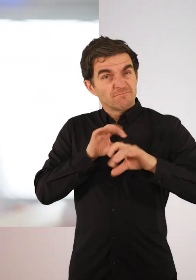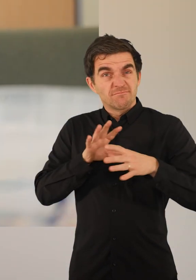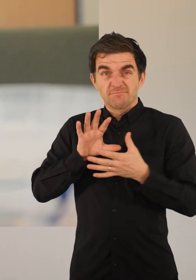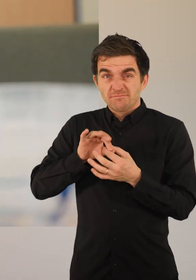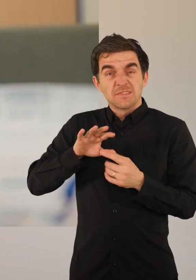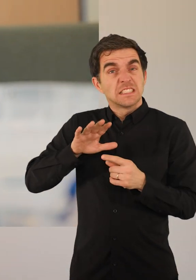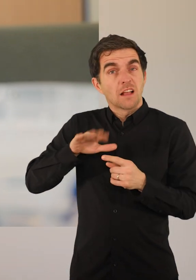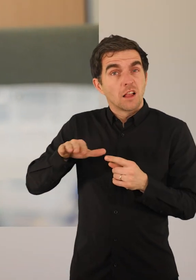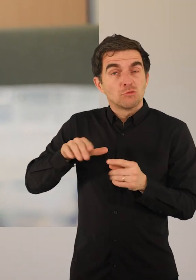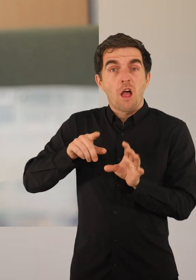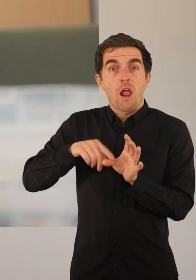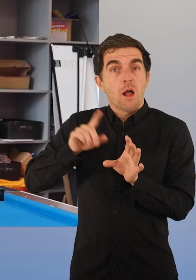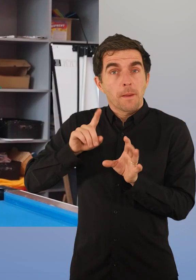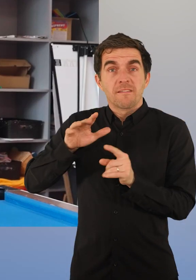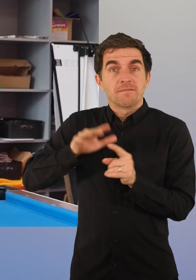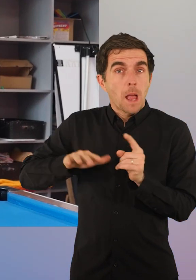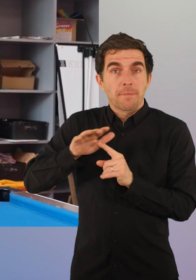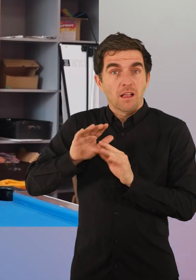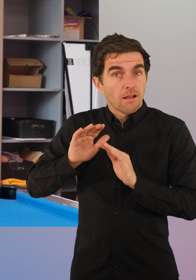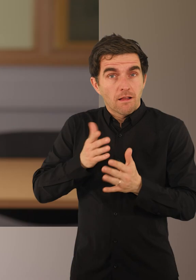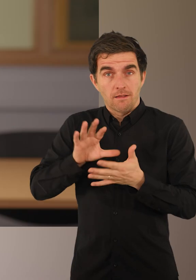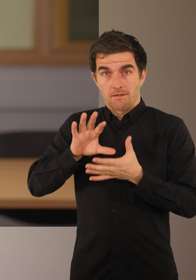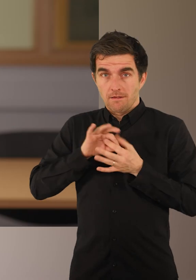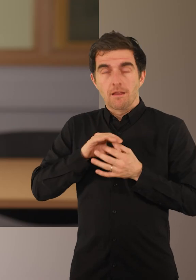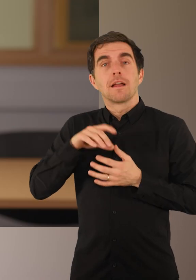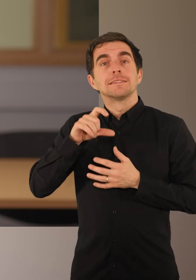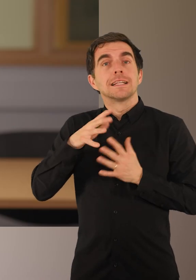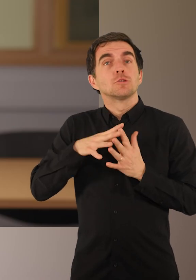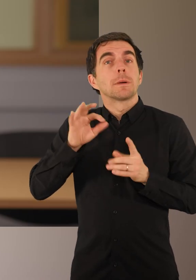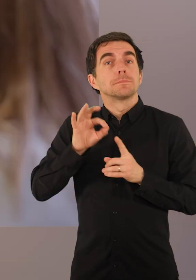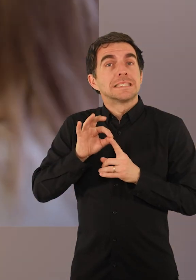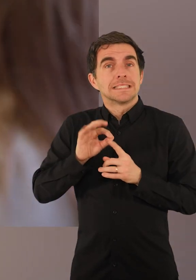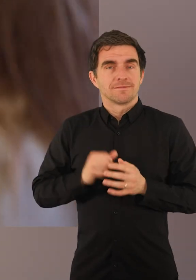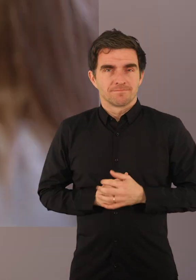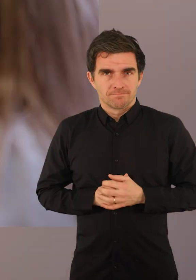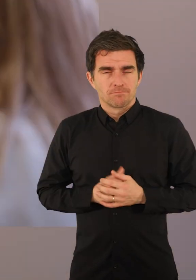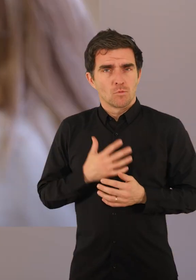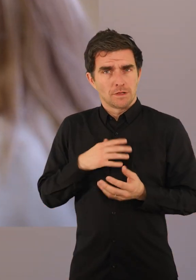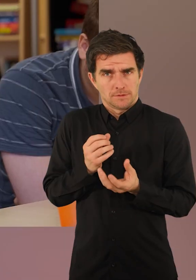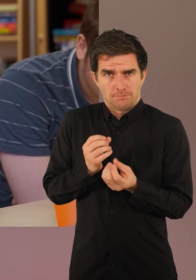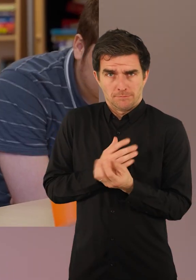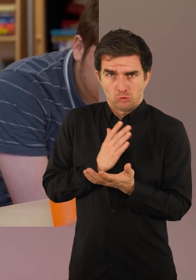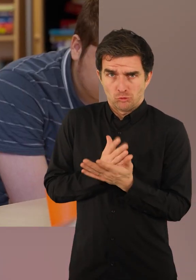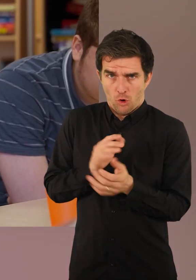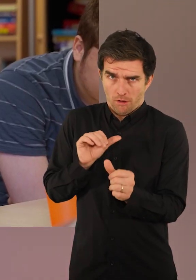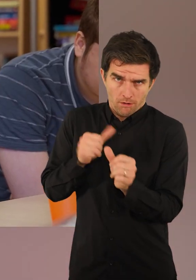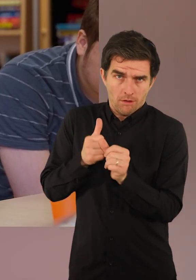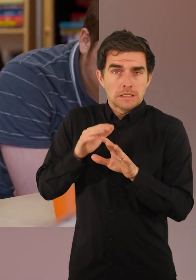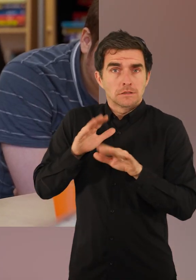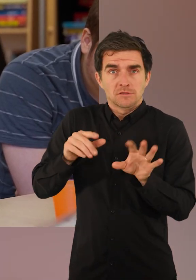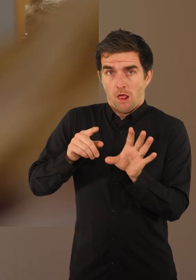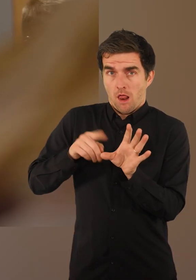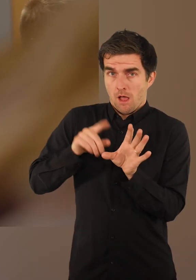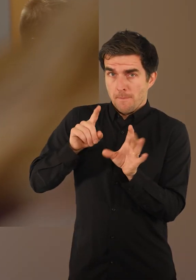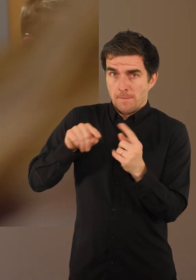Let me tell you about the Children, Young People and Families Service, which are part of CWP. They want to make sure they